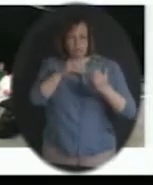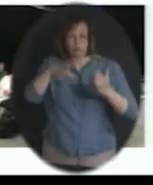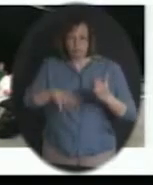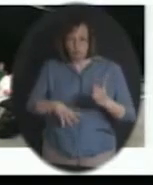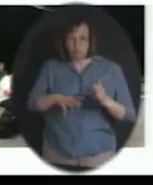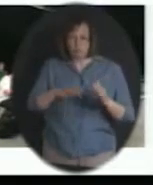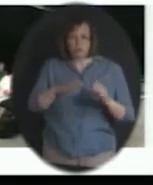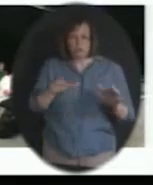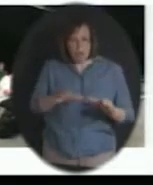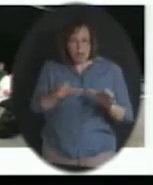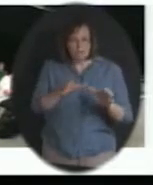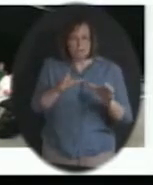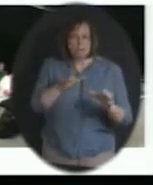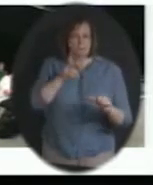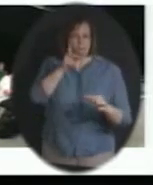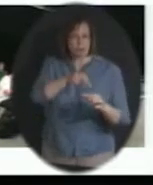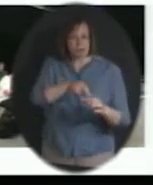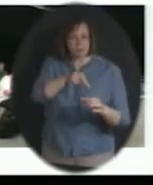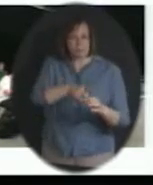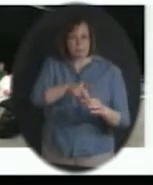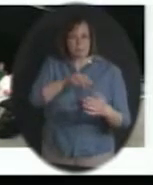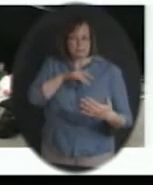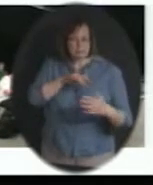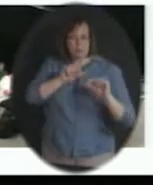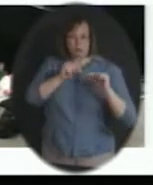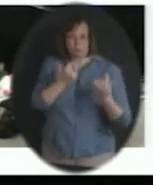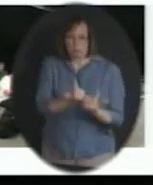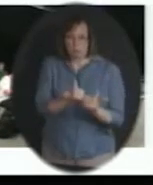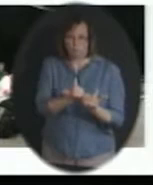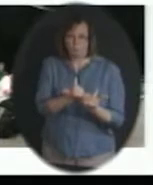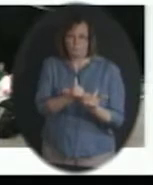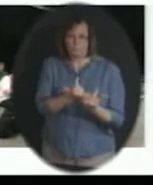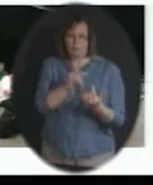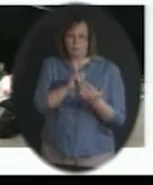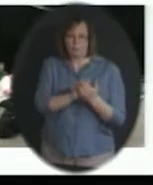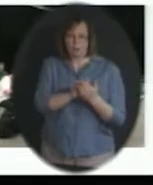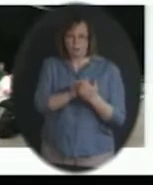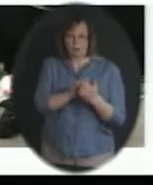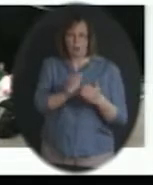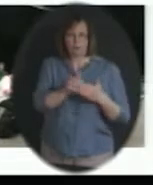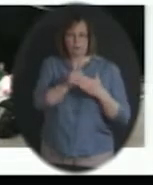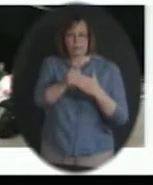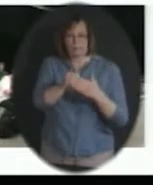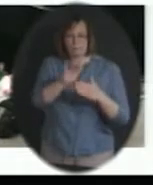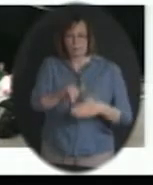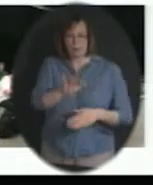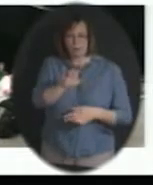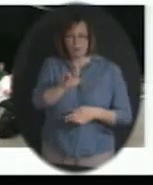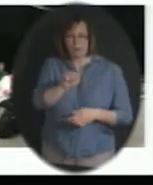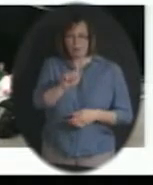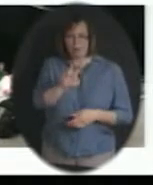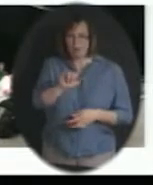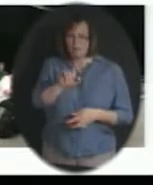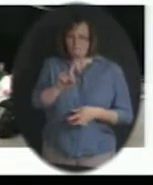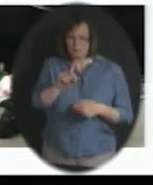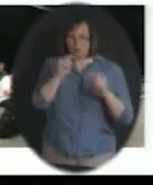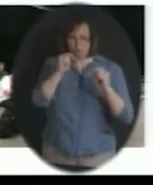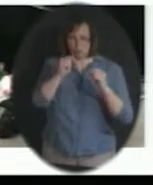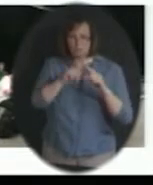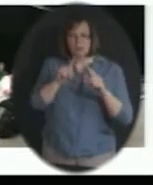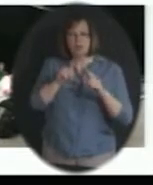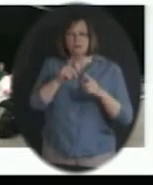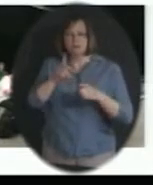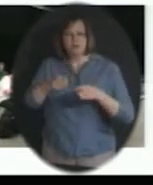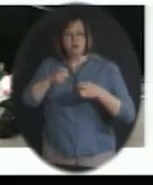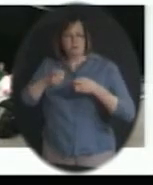to actively participate in study groups that are facilitated by our Avid tutors, but they are really run